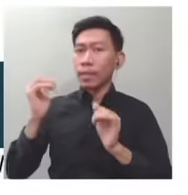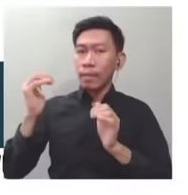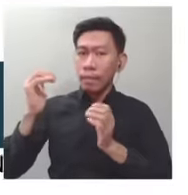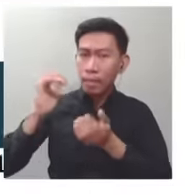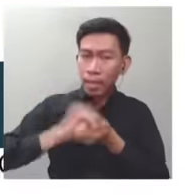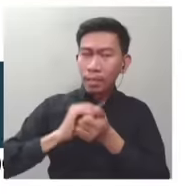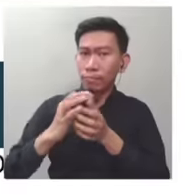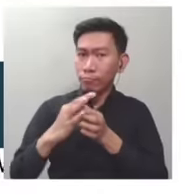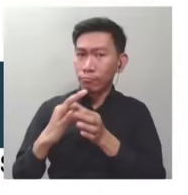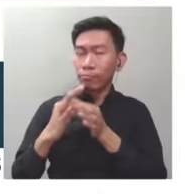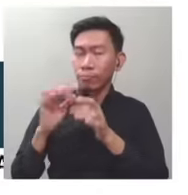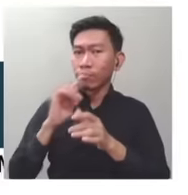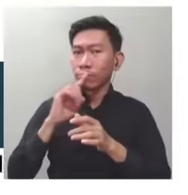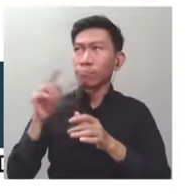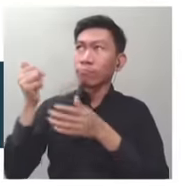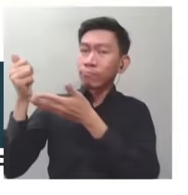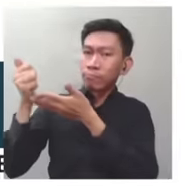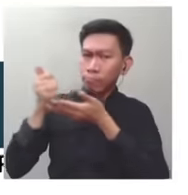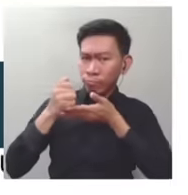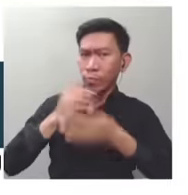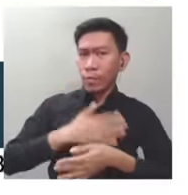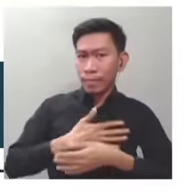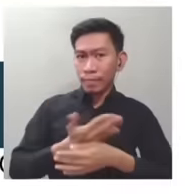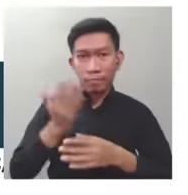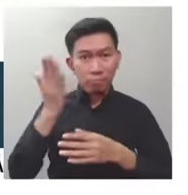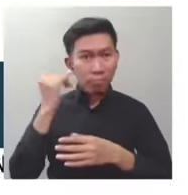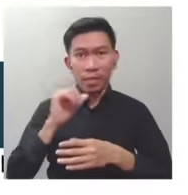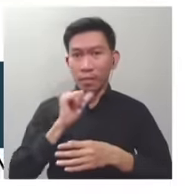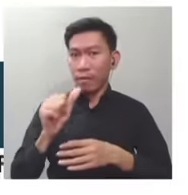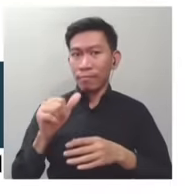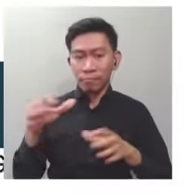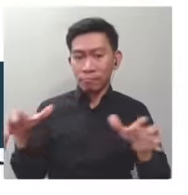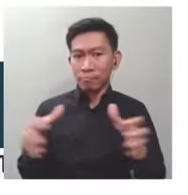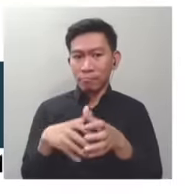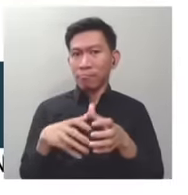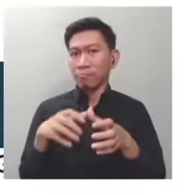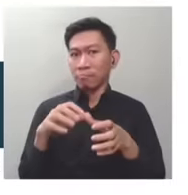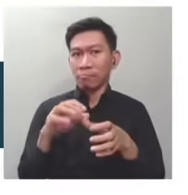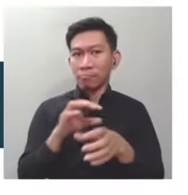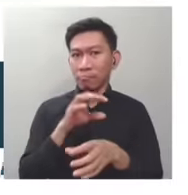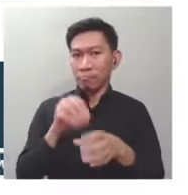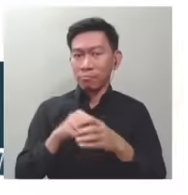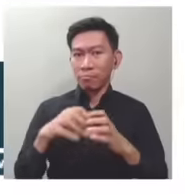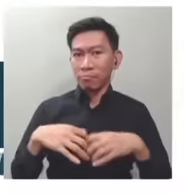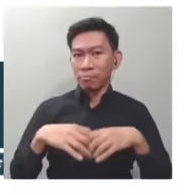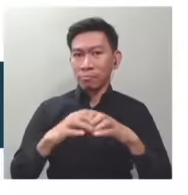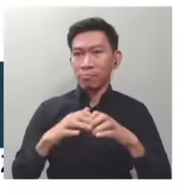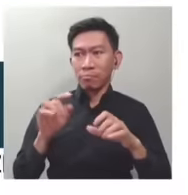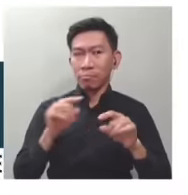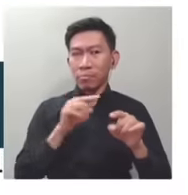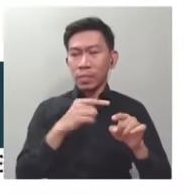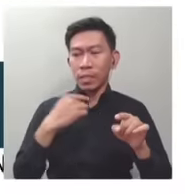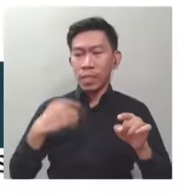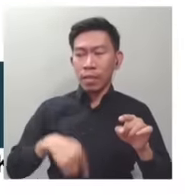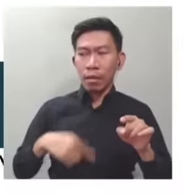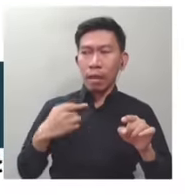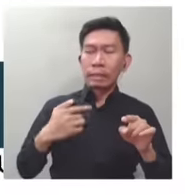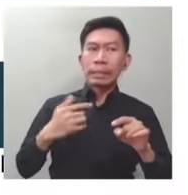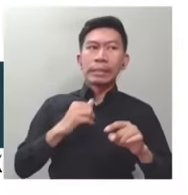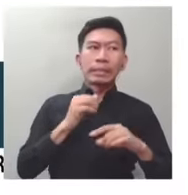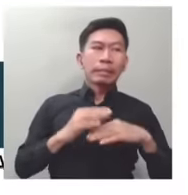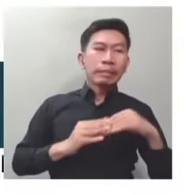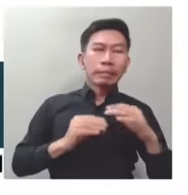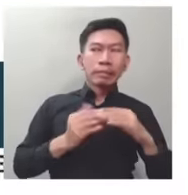more than willing to assist us. So why not form the security partnership? So you cause us discomfort, then we will return the favor in